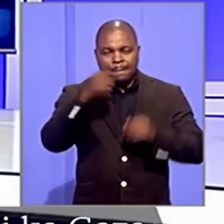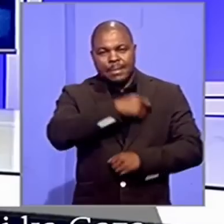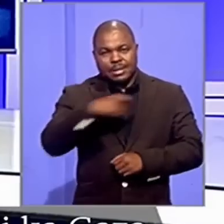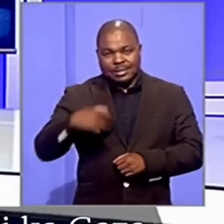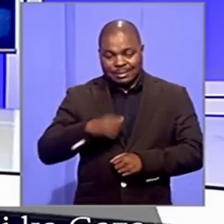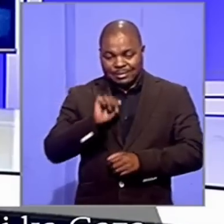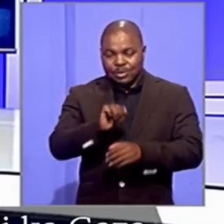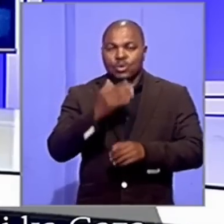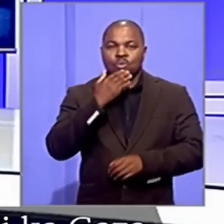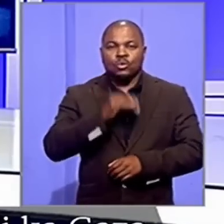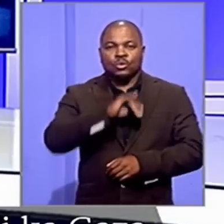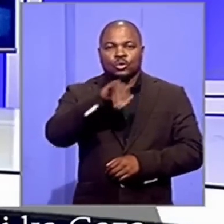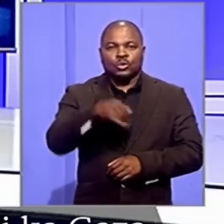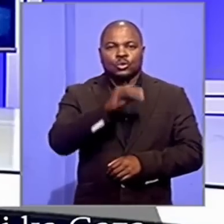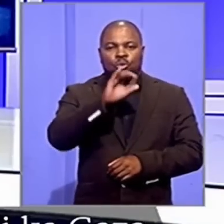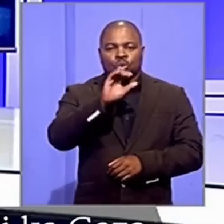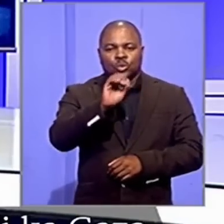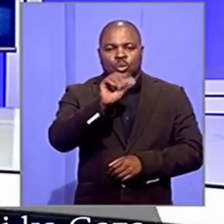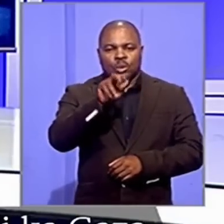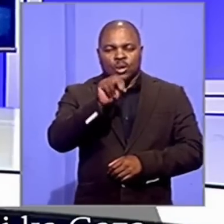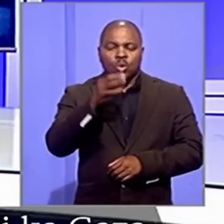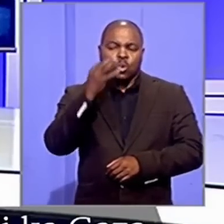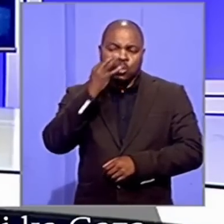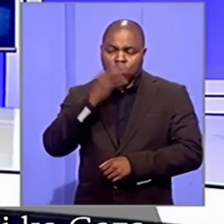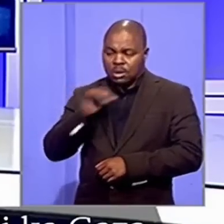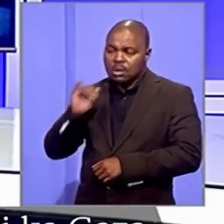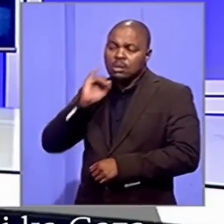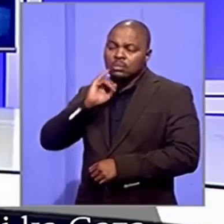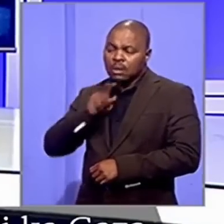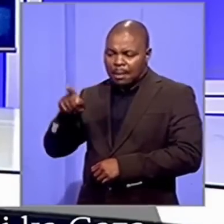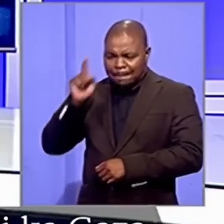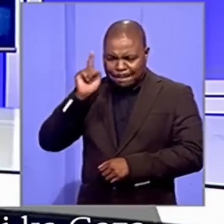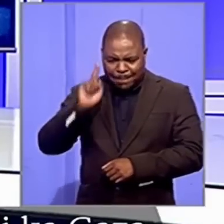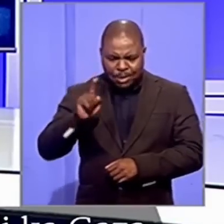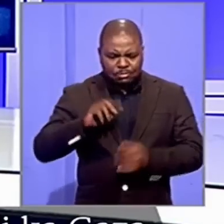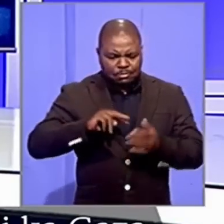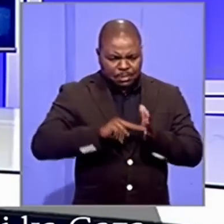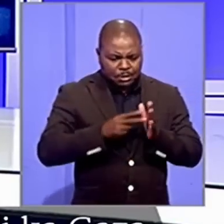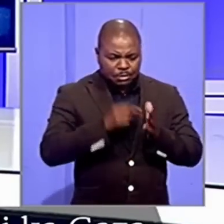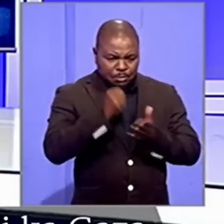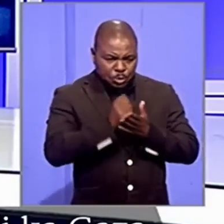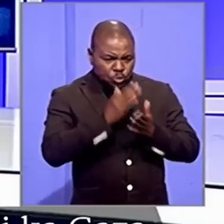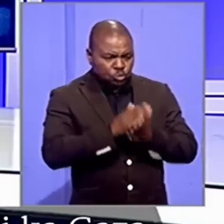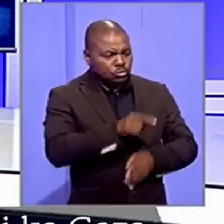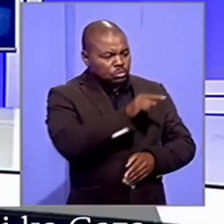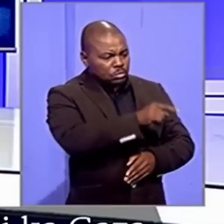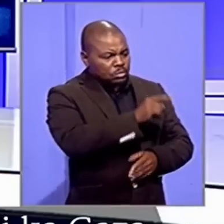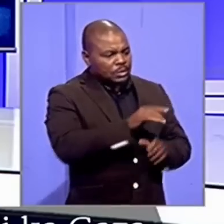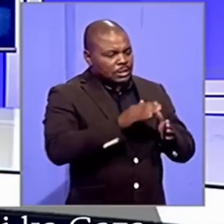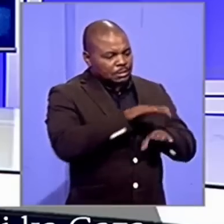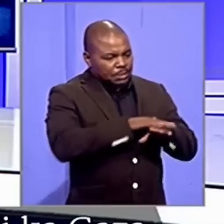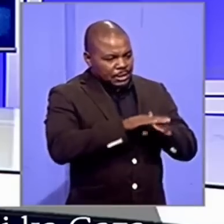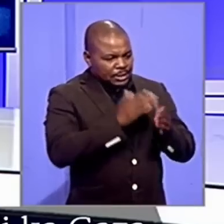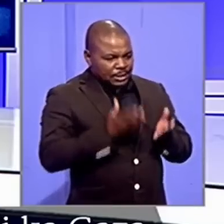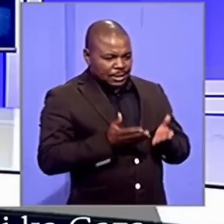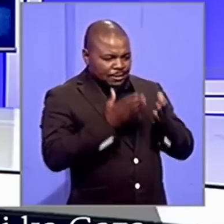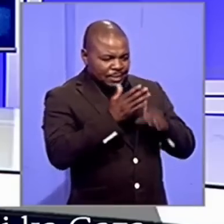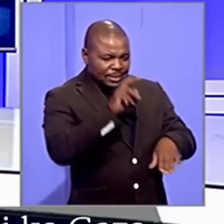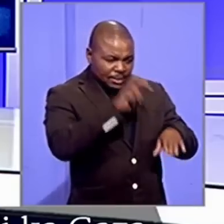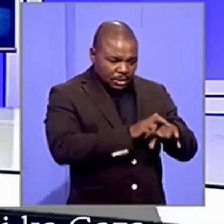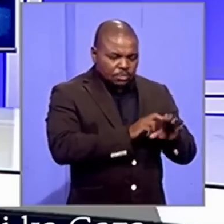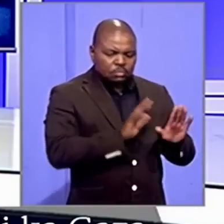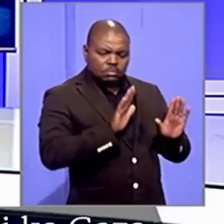o re Israele e swanetše go tšea dikgato tša tšhoganetšo go kgontšha kabo yeo e hlokagalago ya ditirelo tša